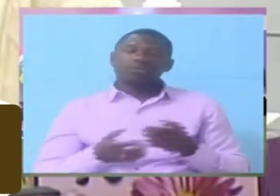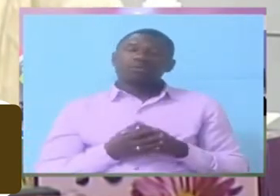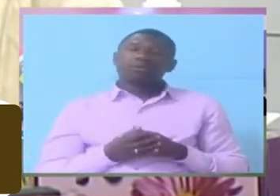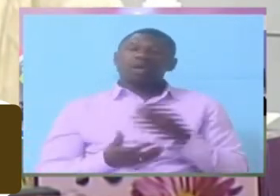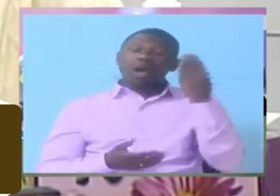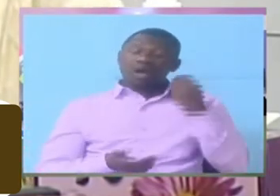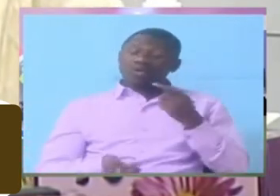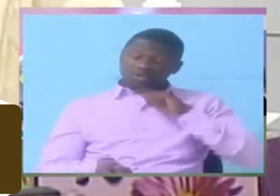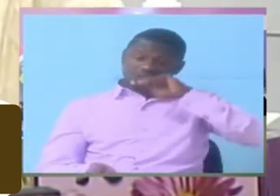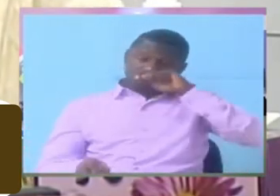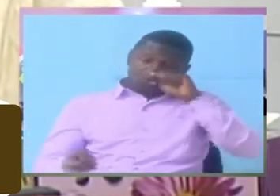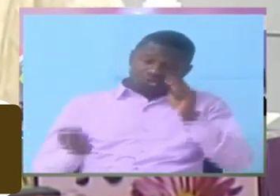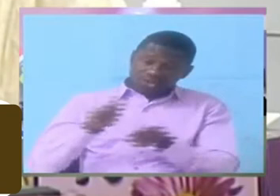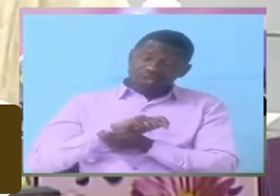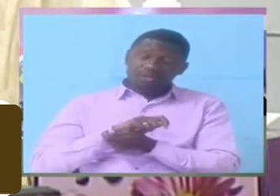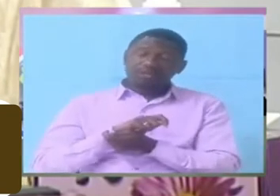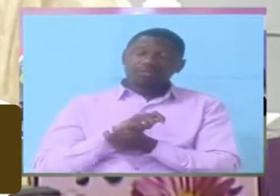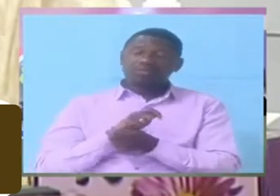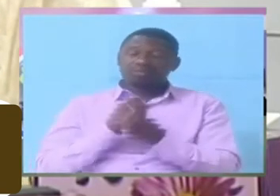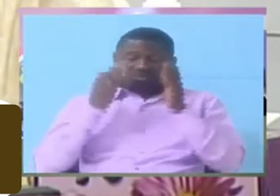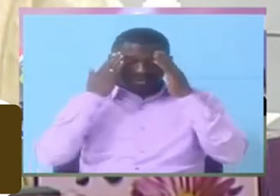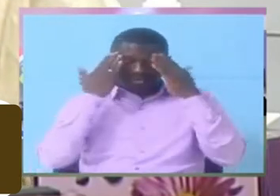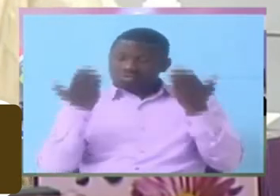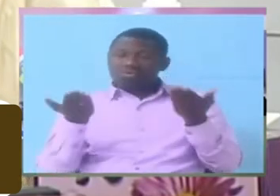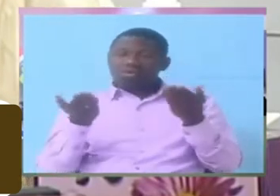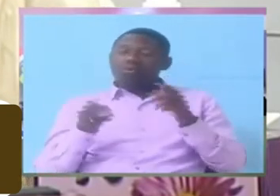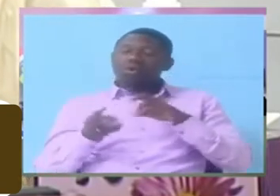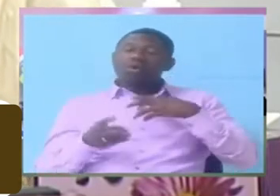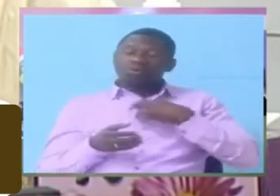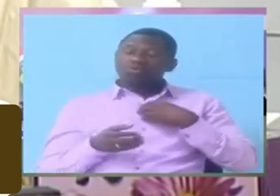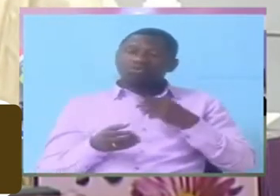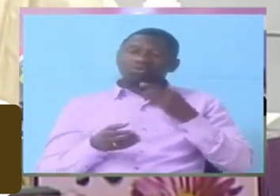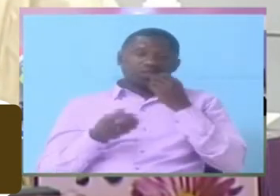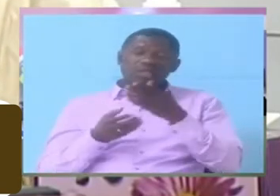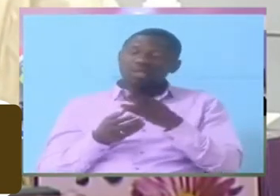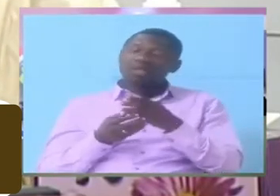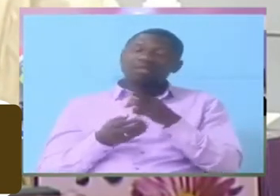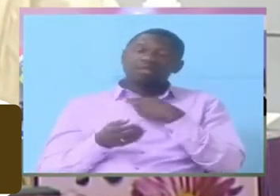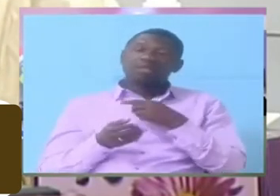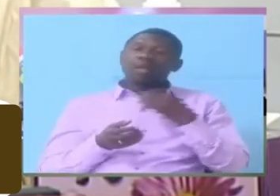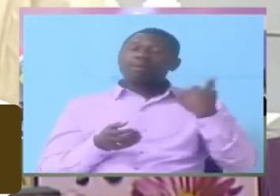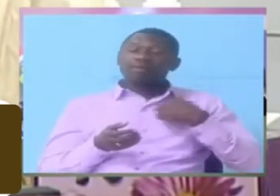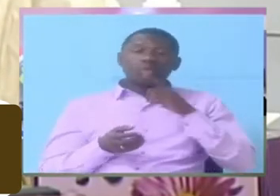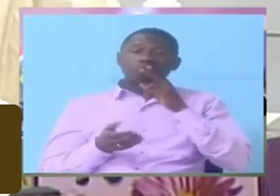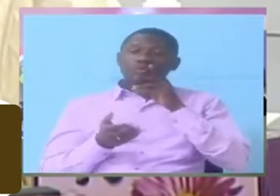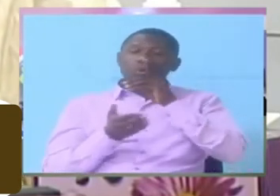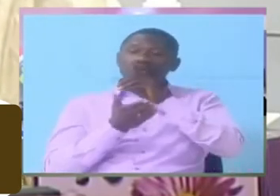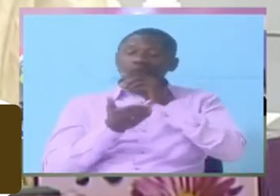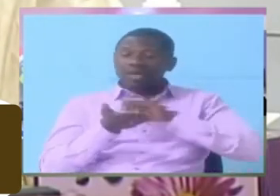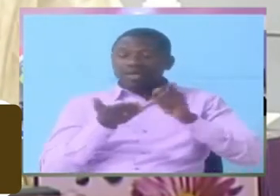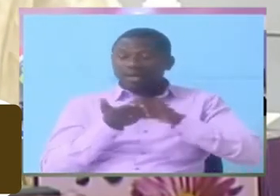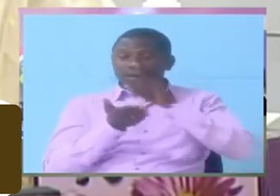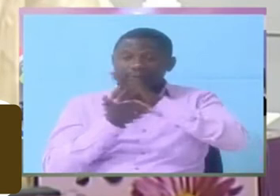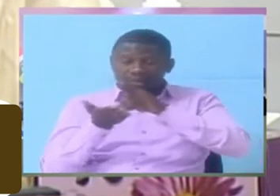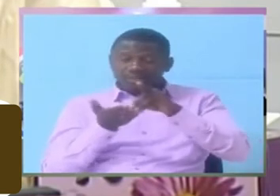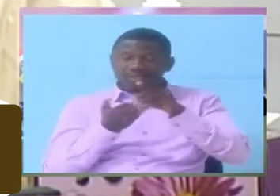Mana along wo falinta nyadile. I want to also blame the lawmakers. But he left a luada dalal two mila wa Carola. Because they have